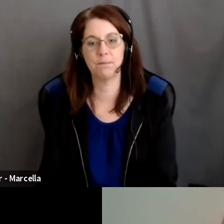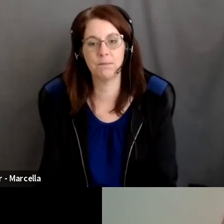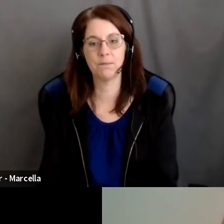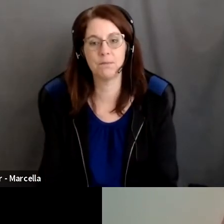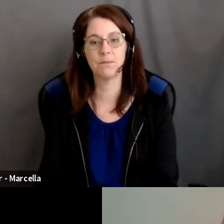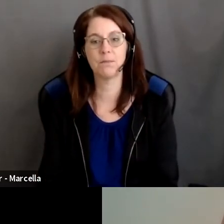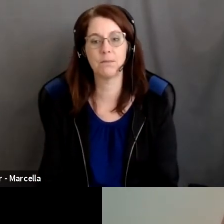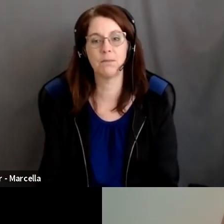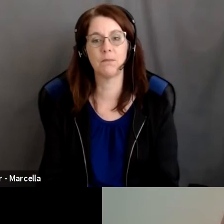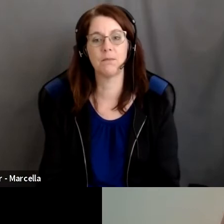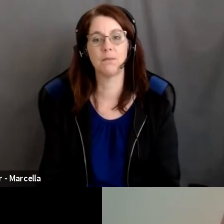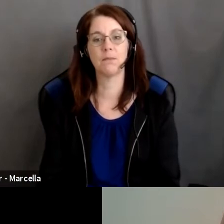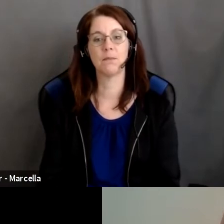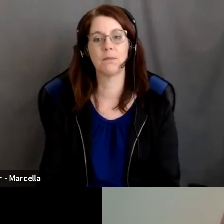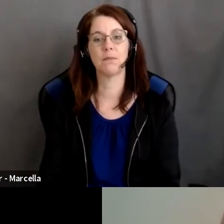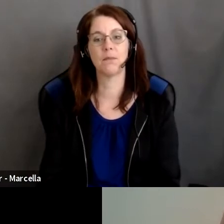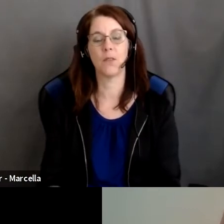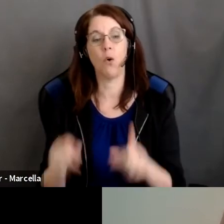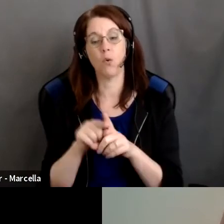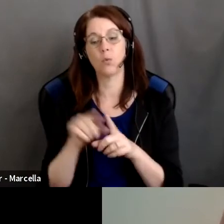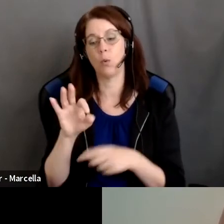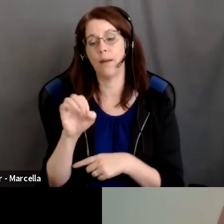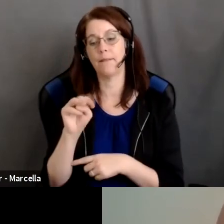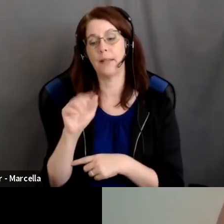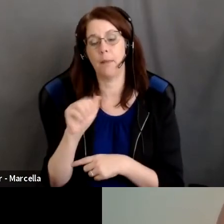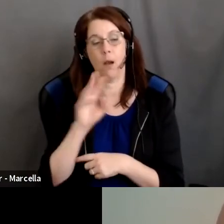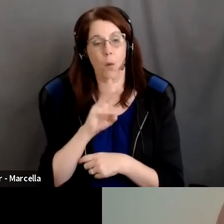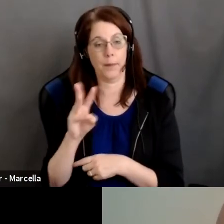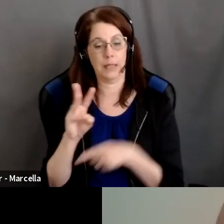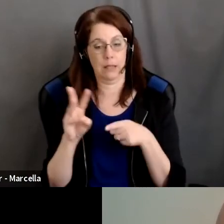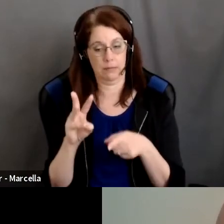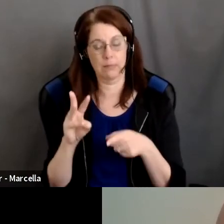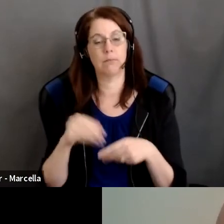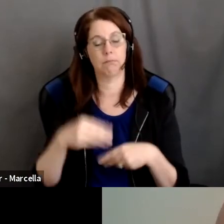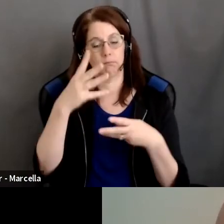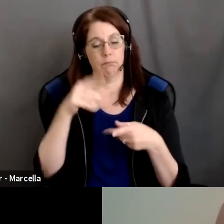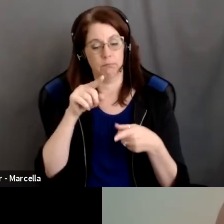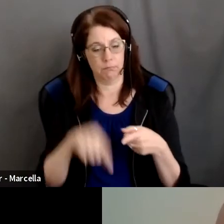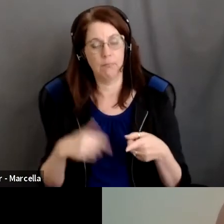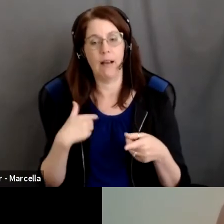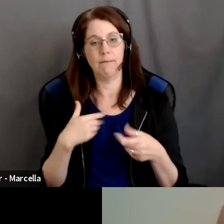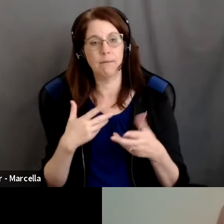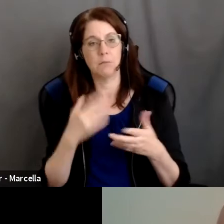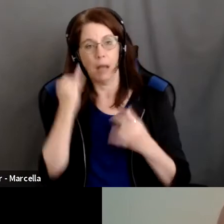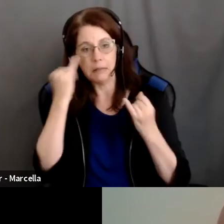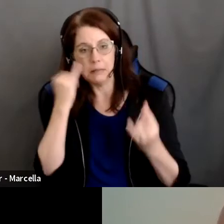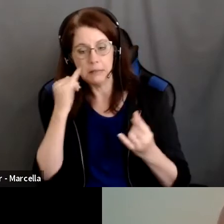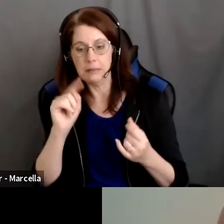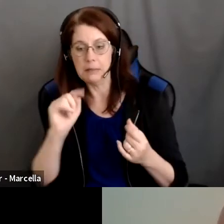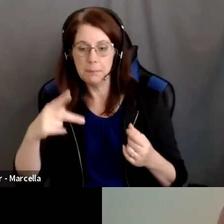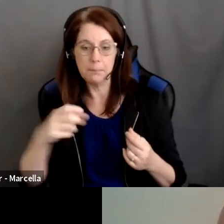Also, the FEMA website can tell you some tips and tricks